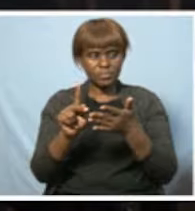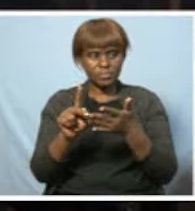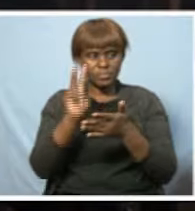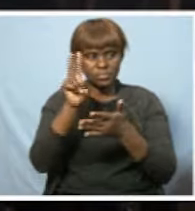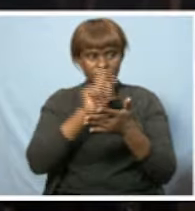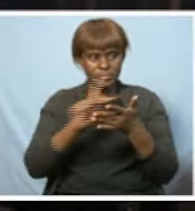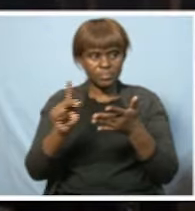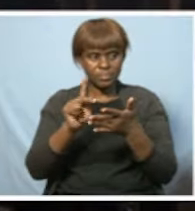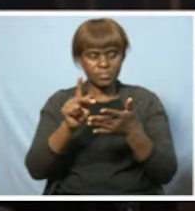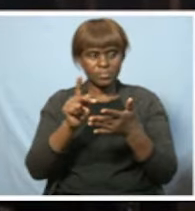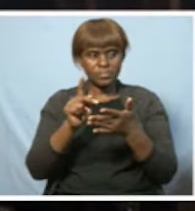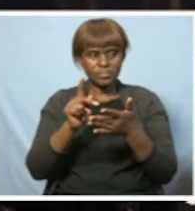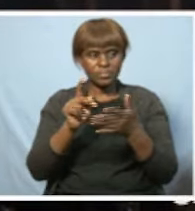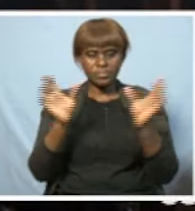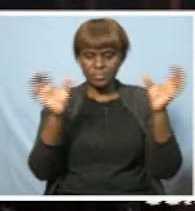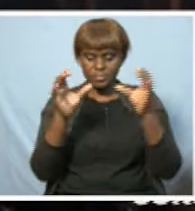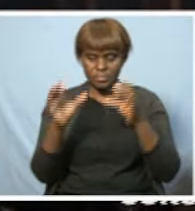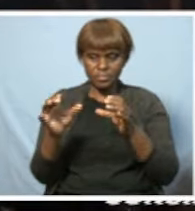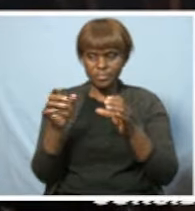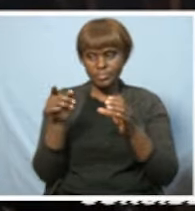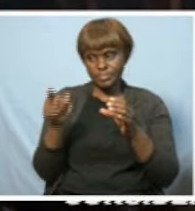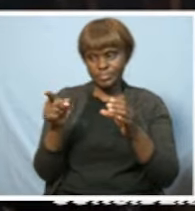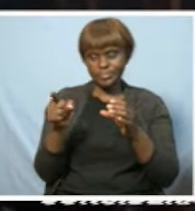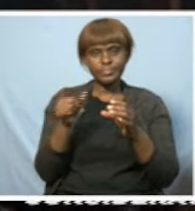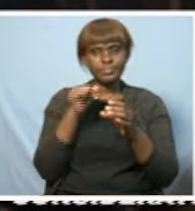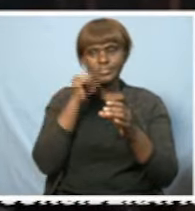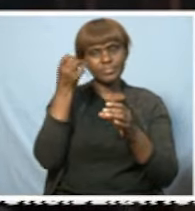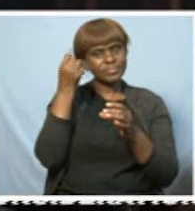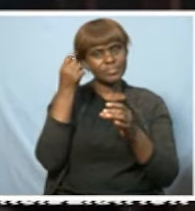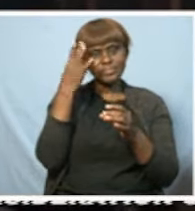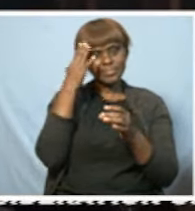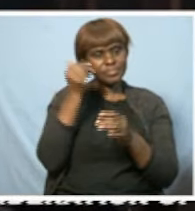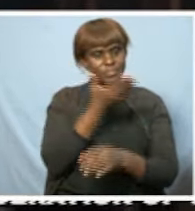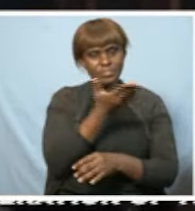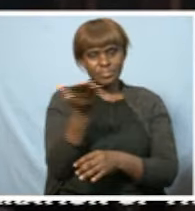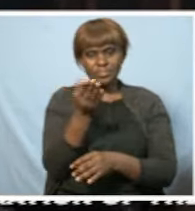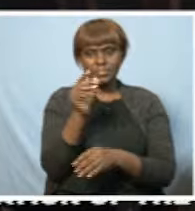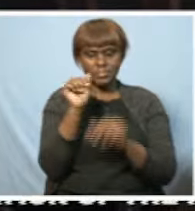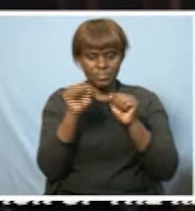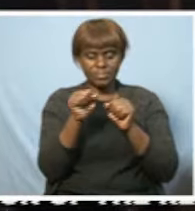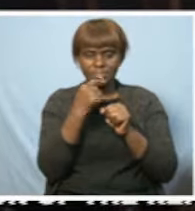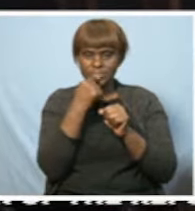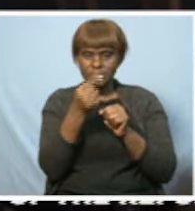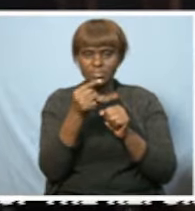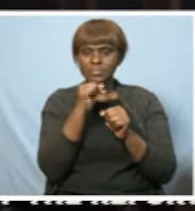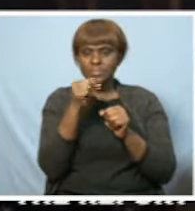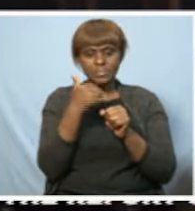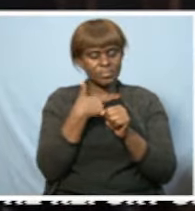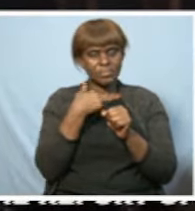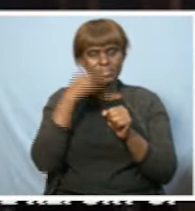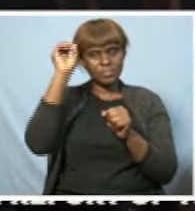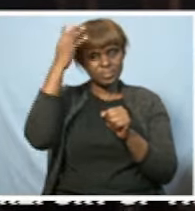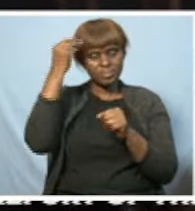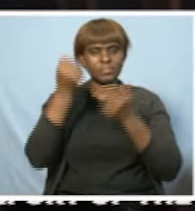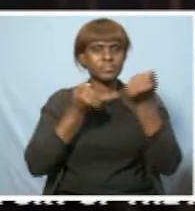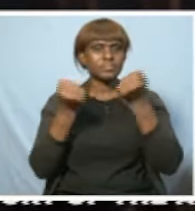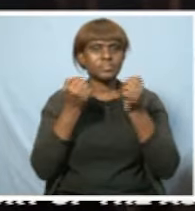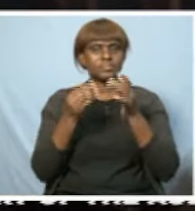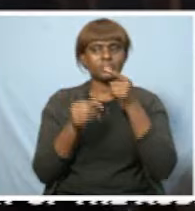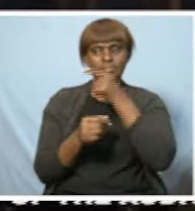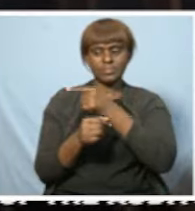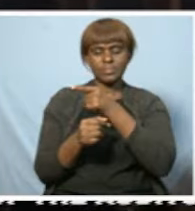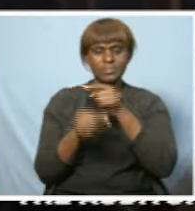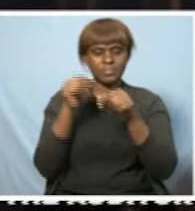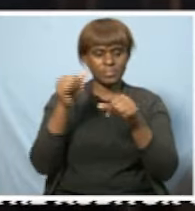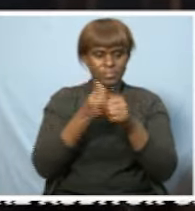Because, for the community, definitely, we don't understand why we can say we don't have an ambulance driver when